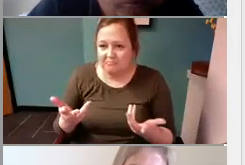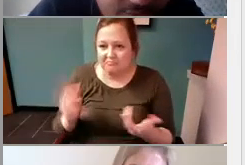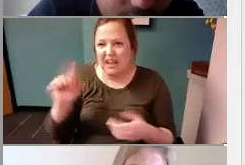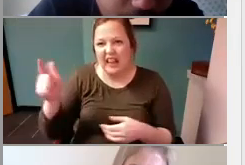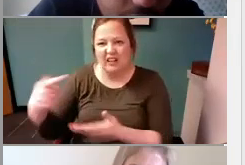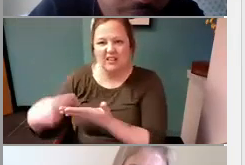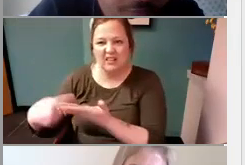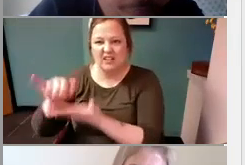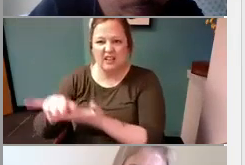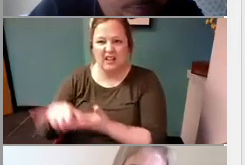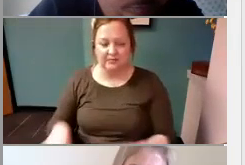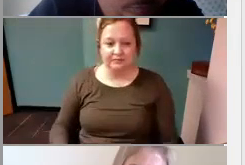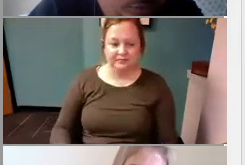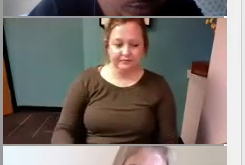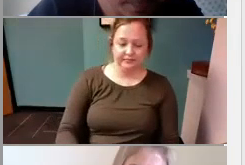So let's see.